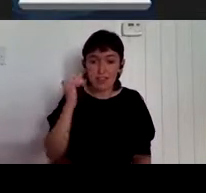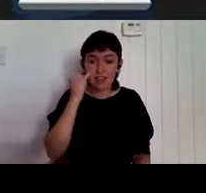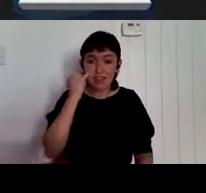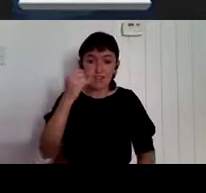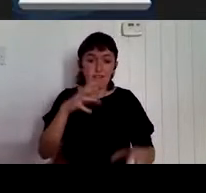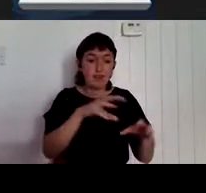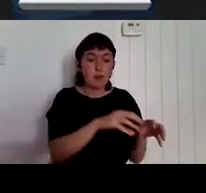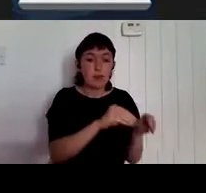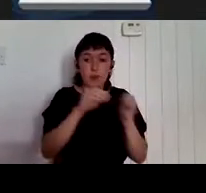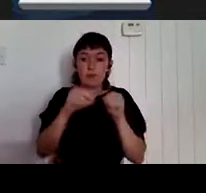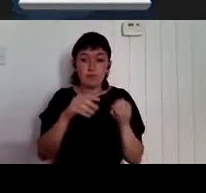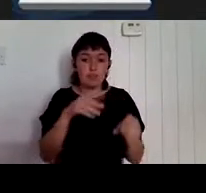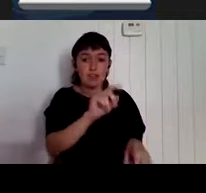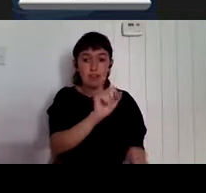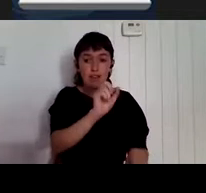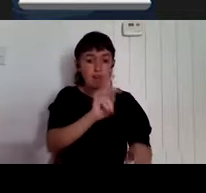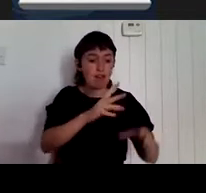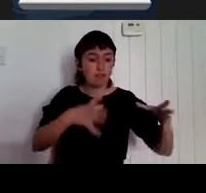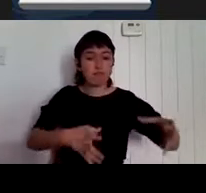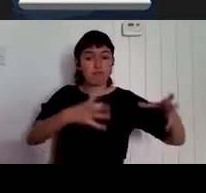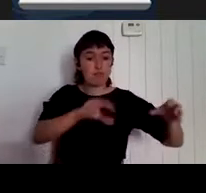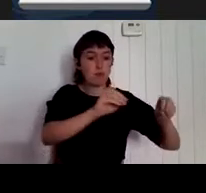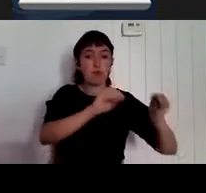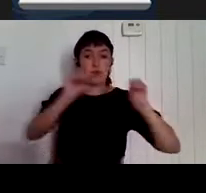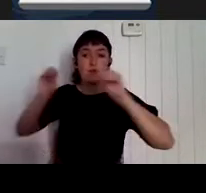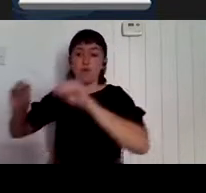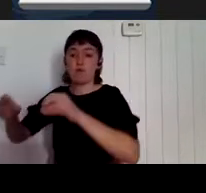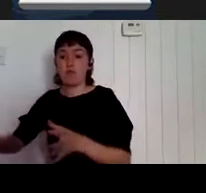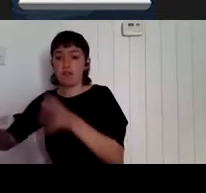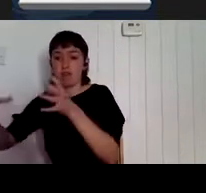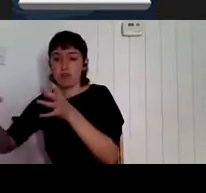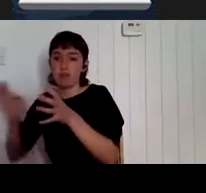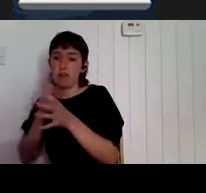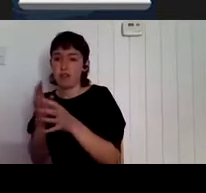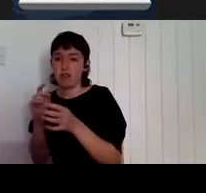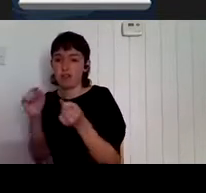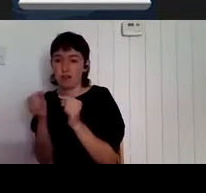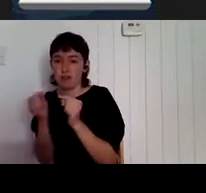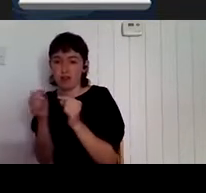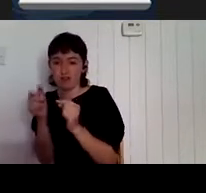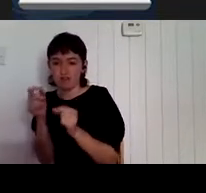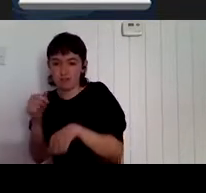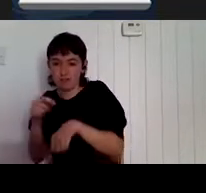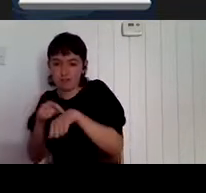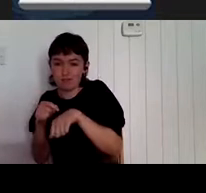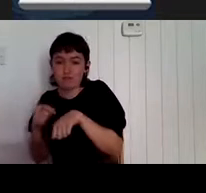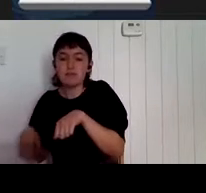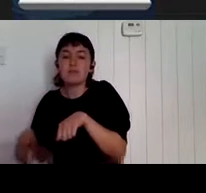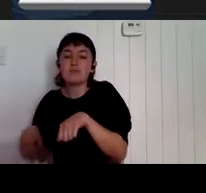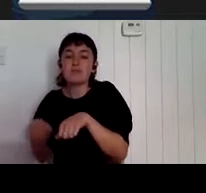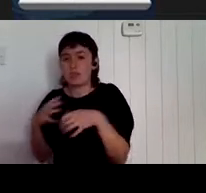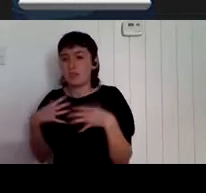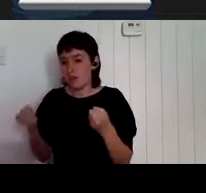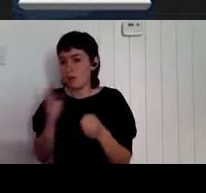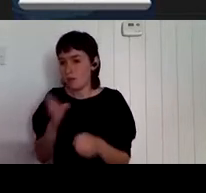heal. But if you nicked the wrong spot and you hit some of the stem cells, which means these are your original